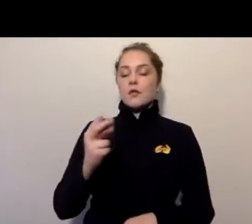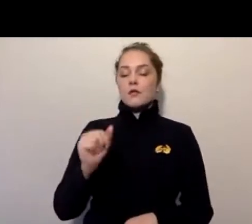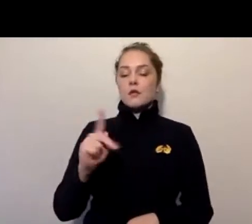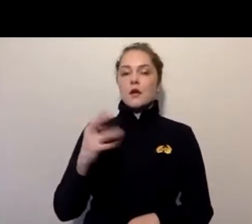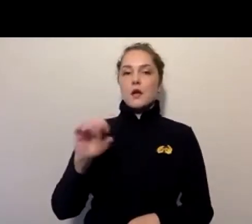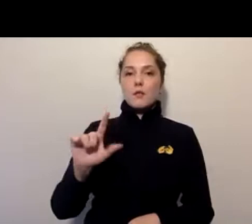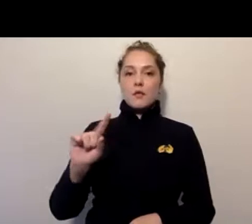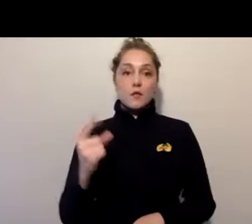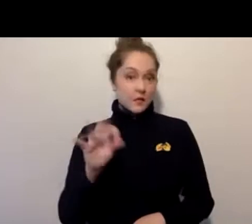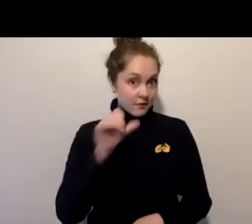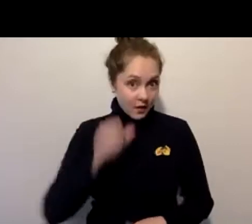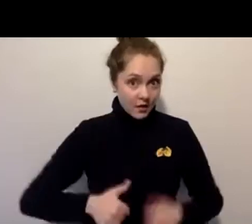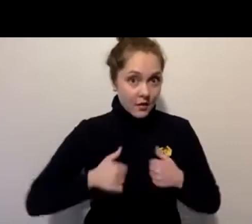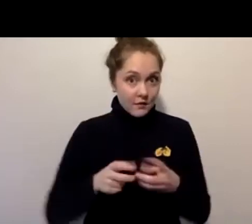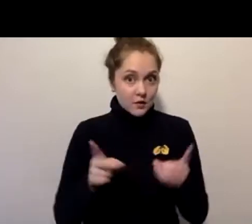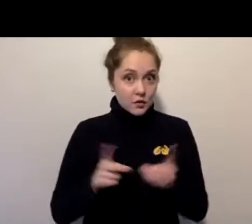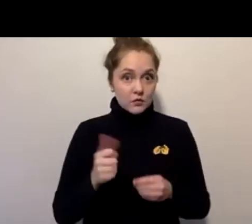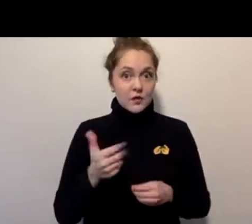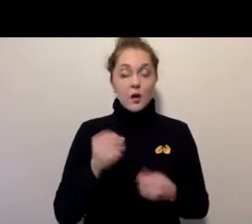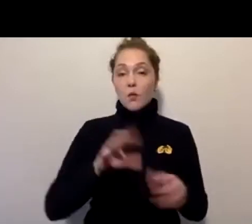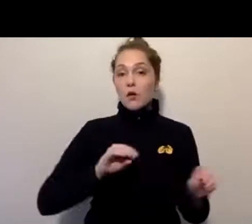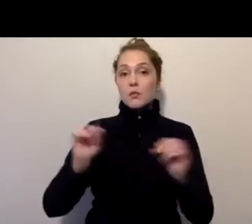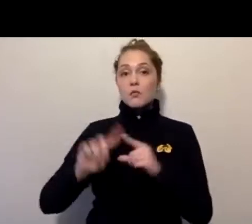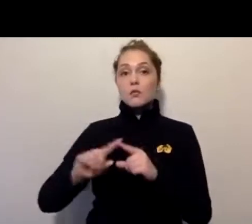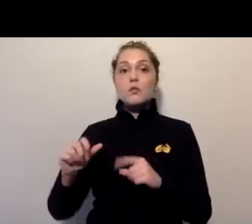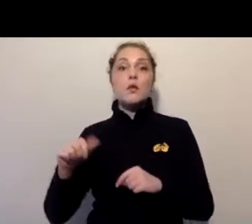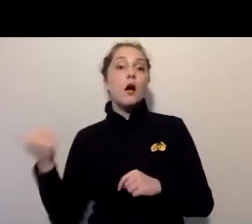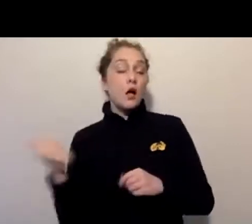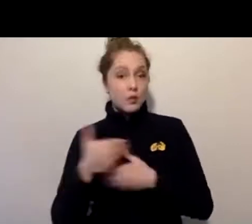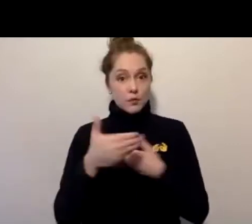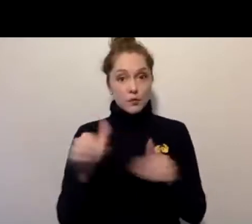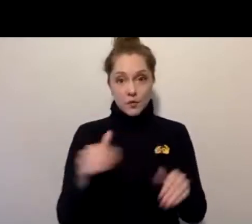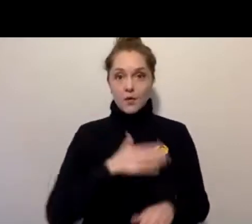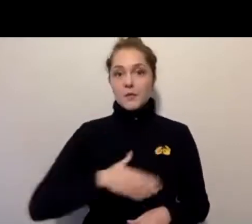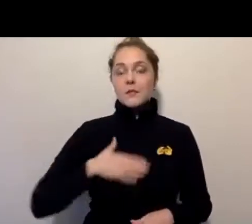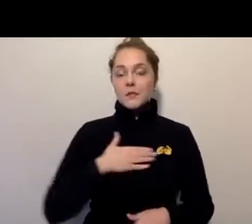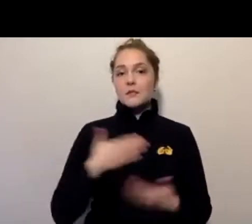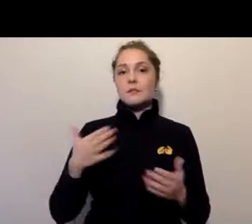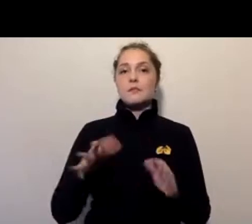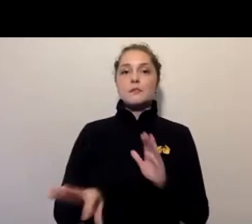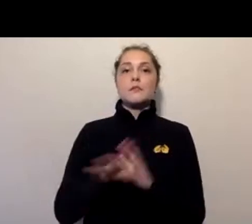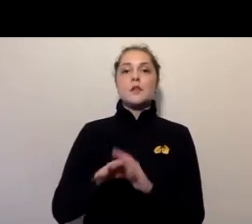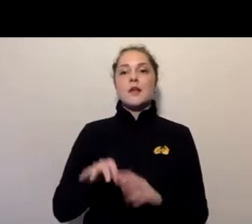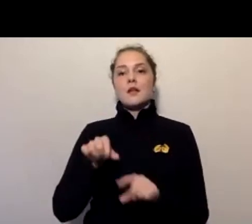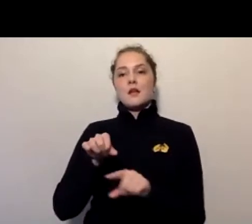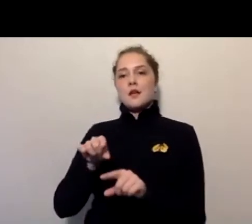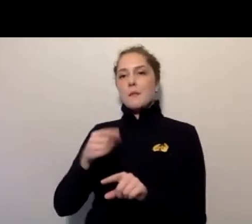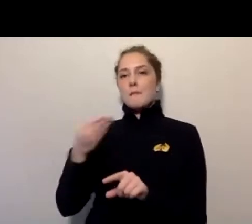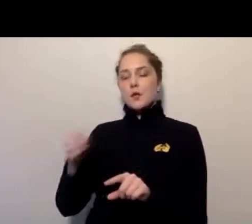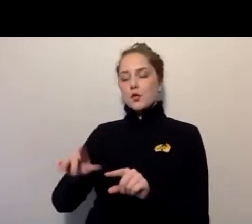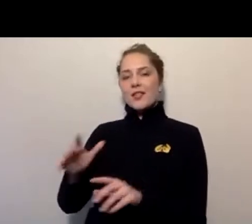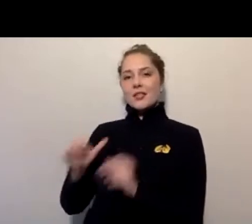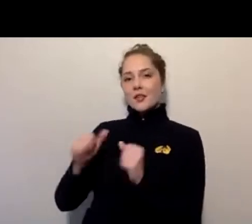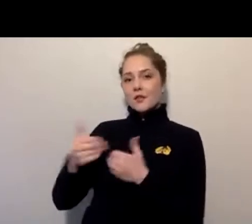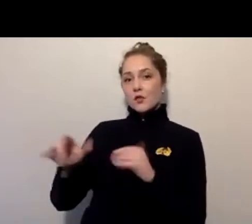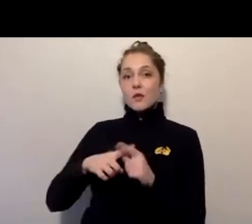you do not live in District 10 and would like to move to a different room, please select the Leave Room option, and volunteers